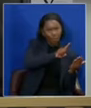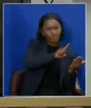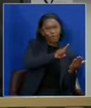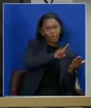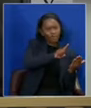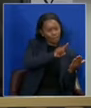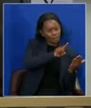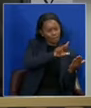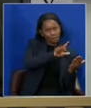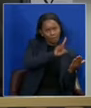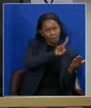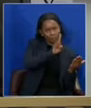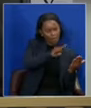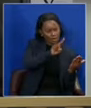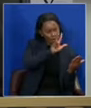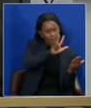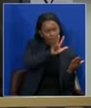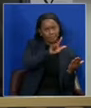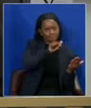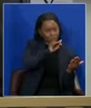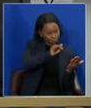performance of this docket. You have to go